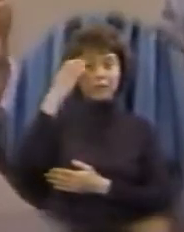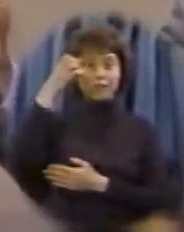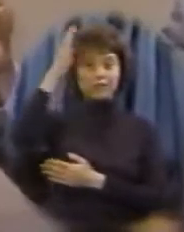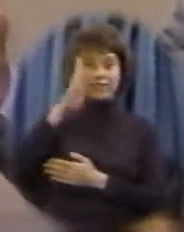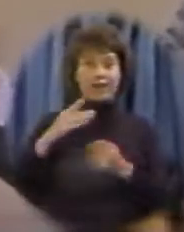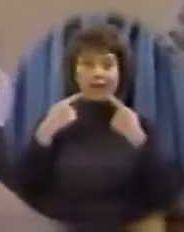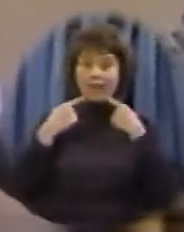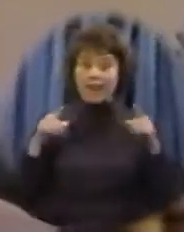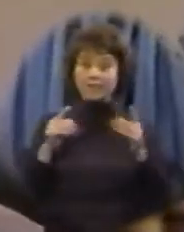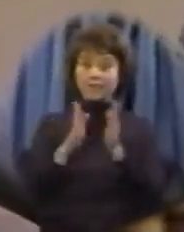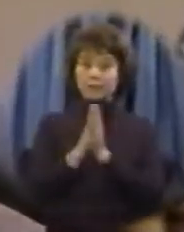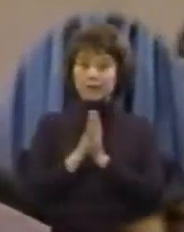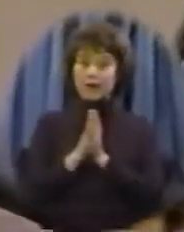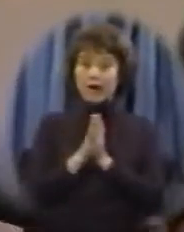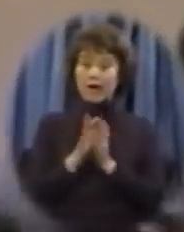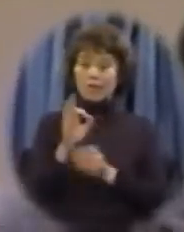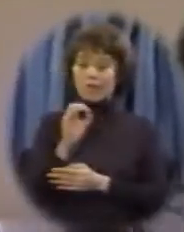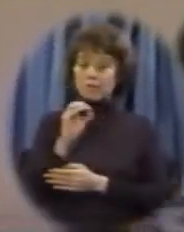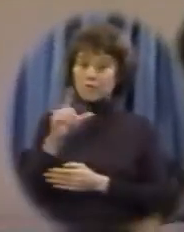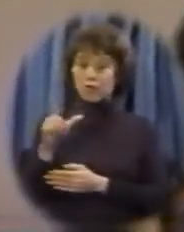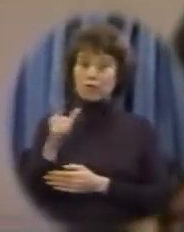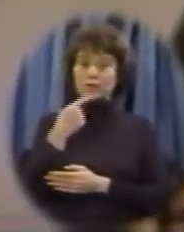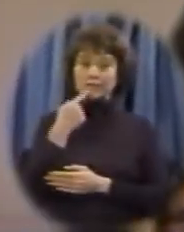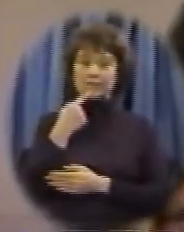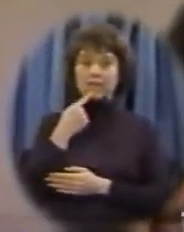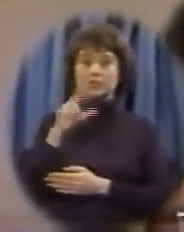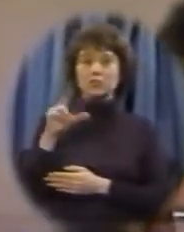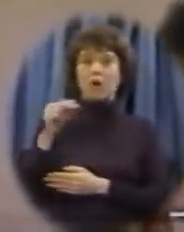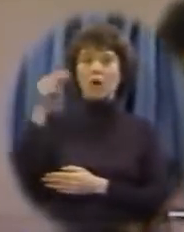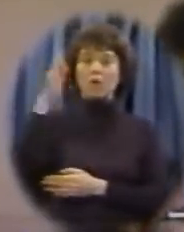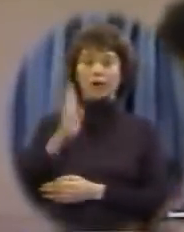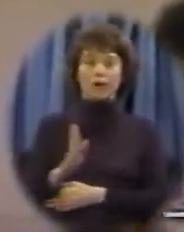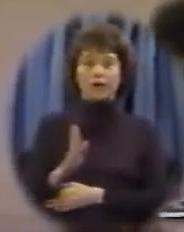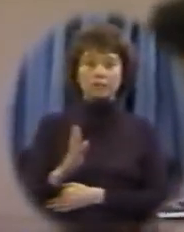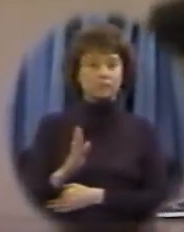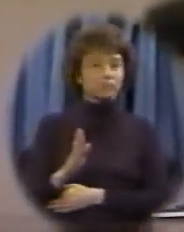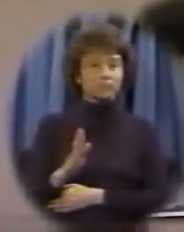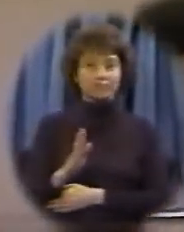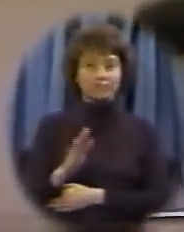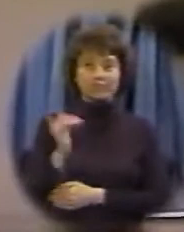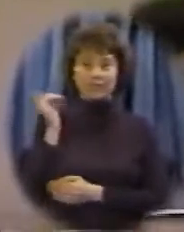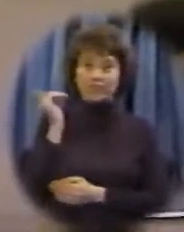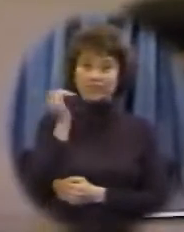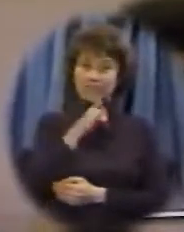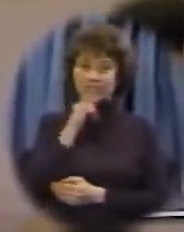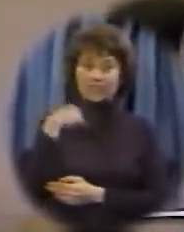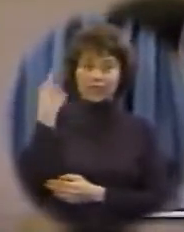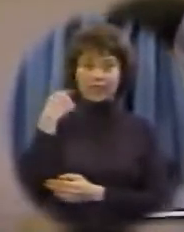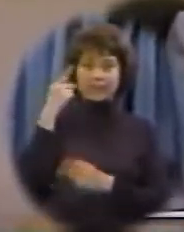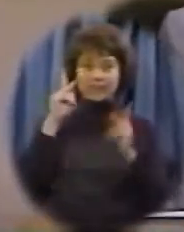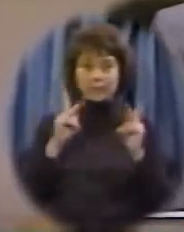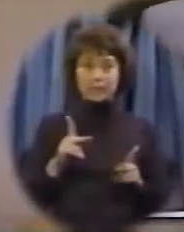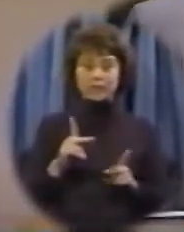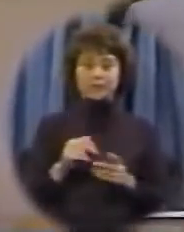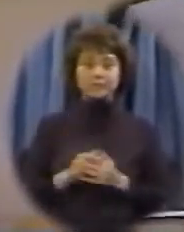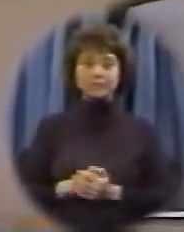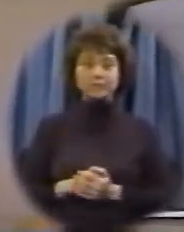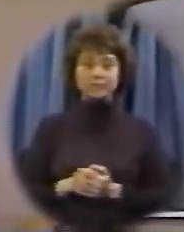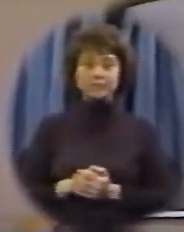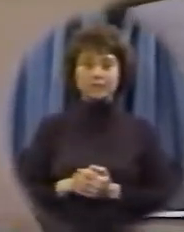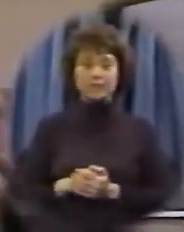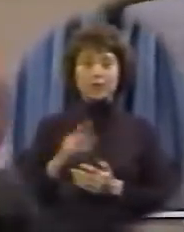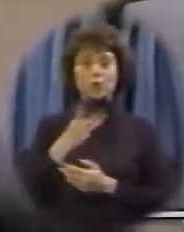has said in his heart, there is no God, and only a fool would say that. I was driving along one day with a fellow going to Detroit. We'd been snowbound and